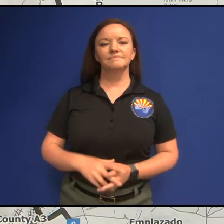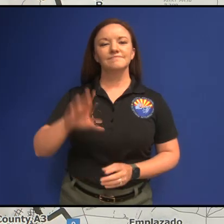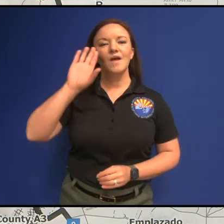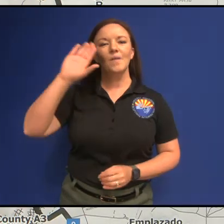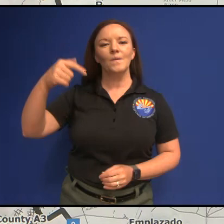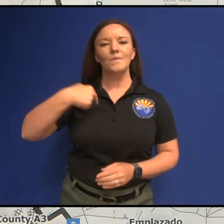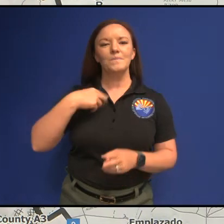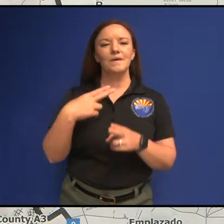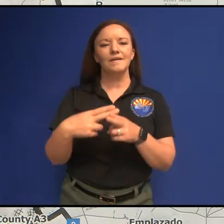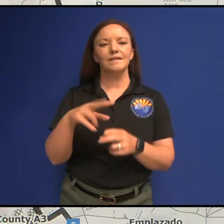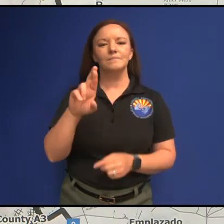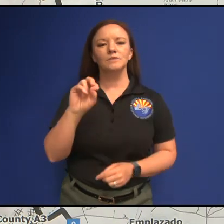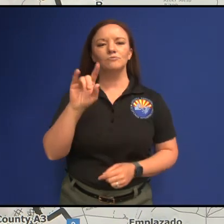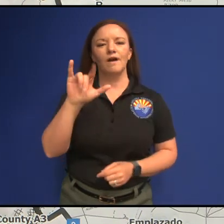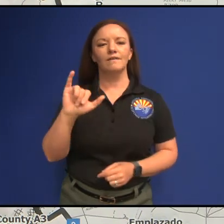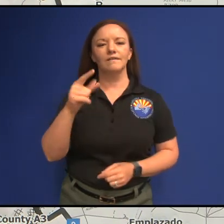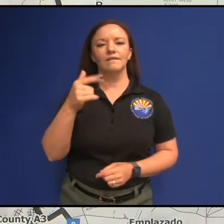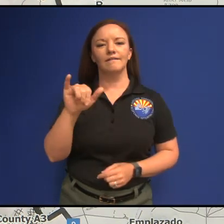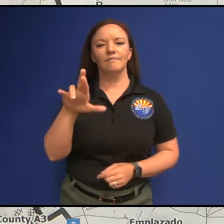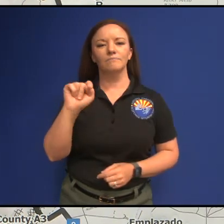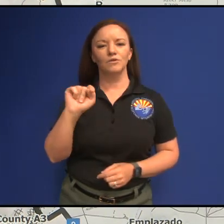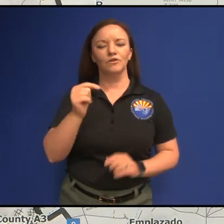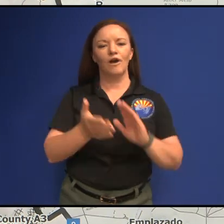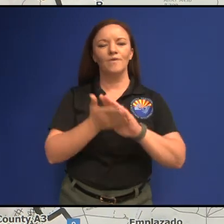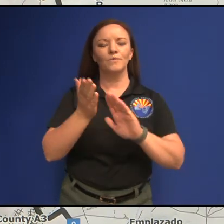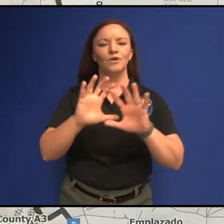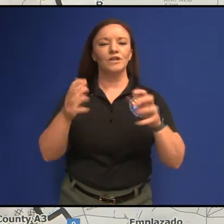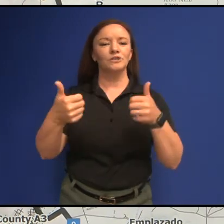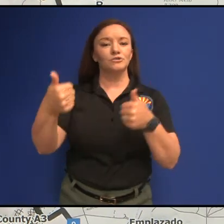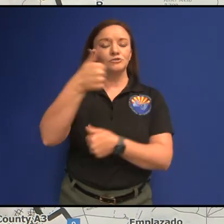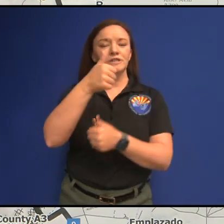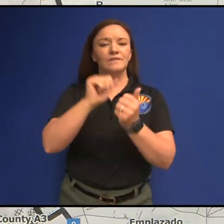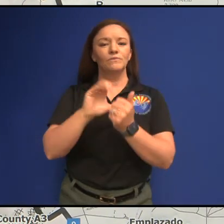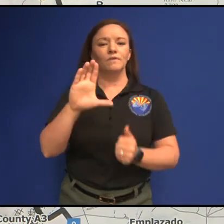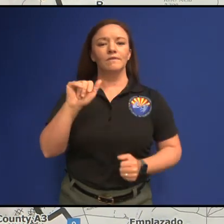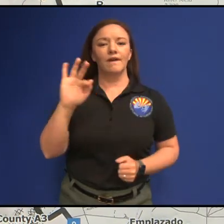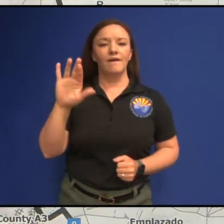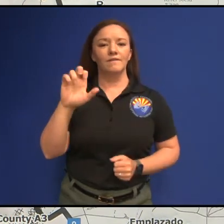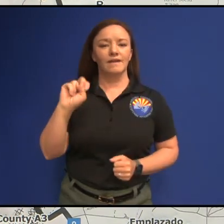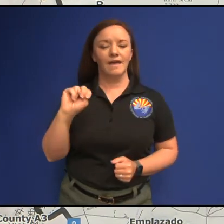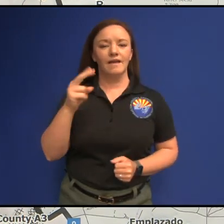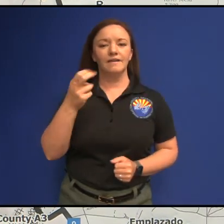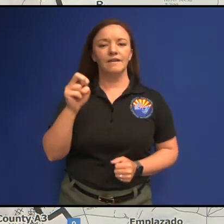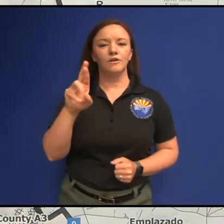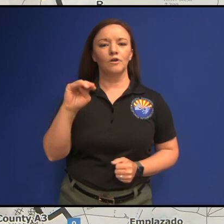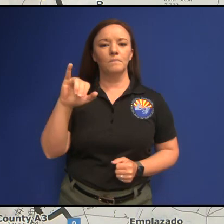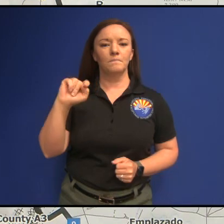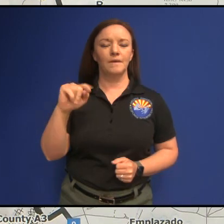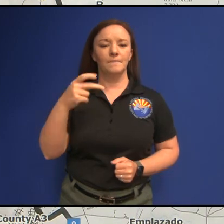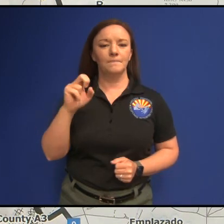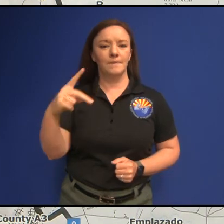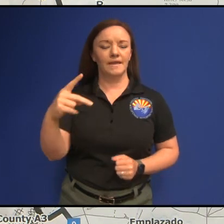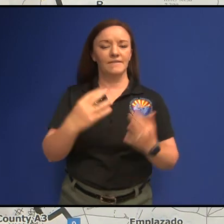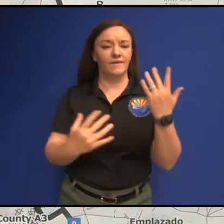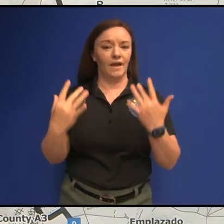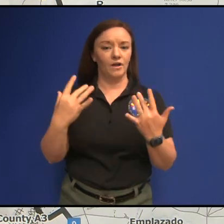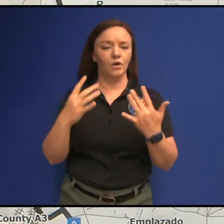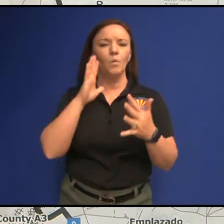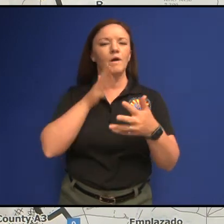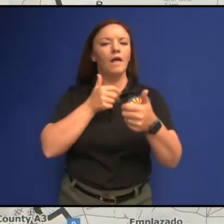Hello, I'm Rocky Gilbert, Operations Chief with the Calf Canyon and Hermit Peak Fire, here to give you an update for June